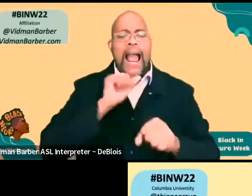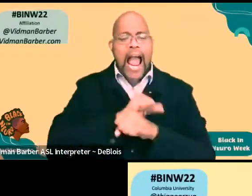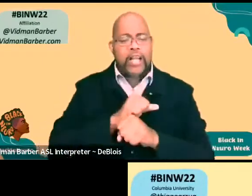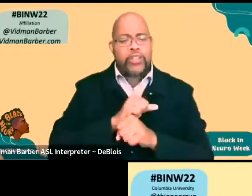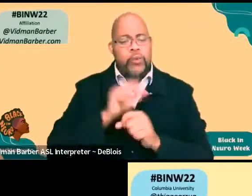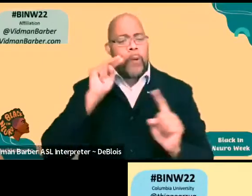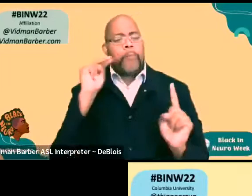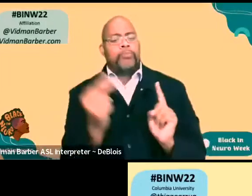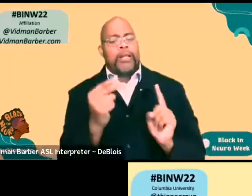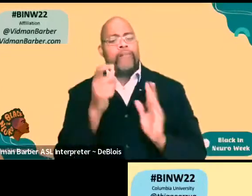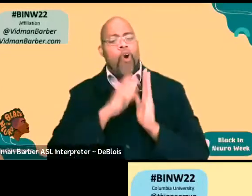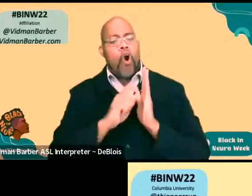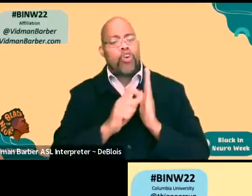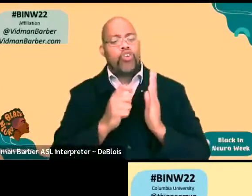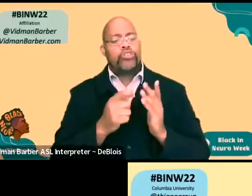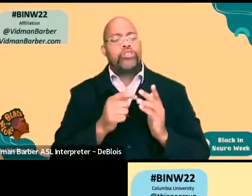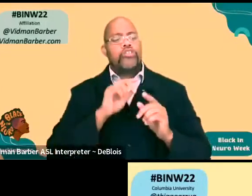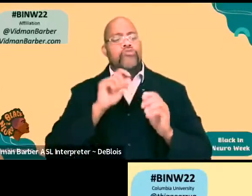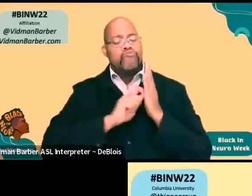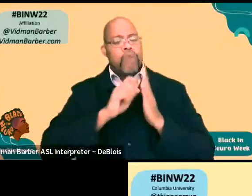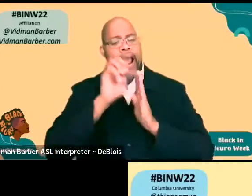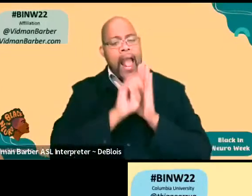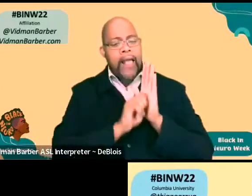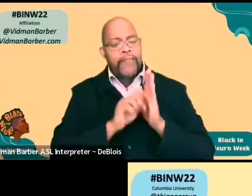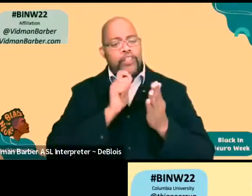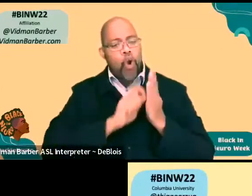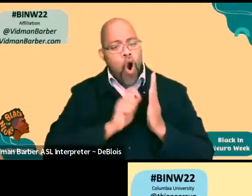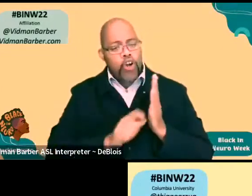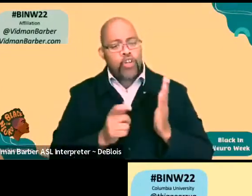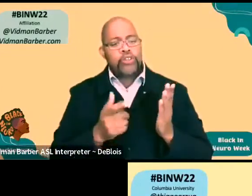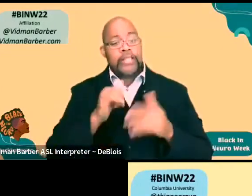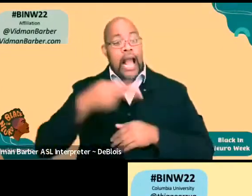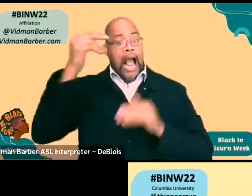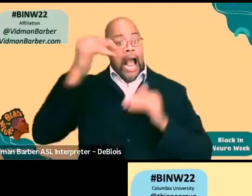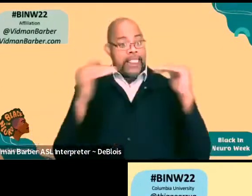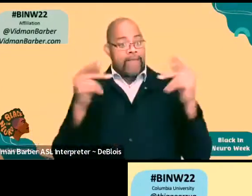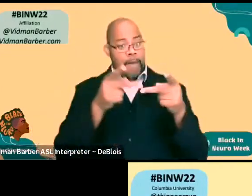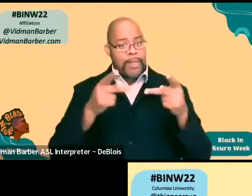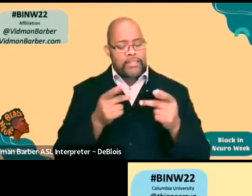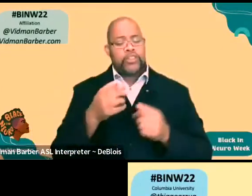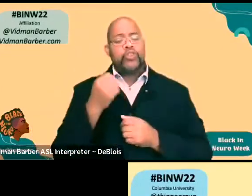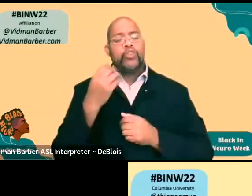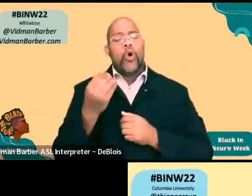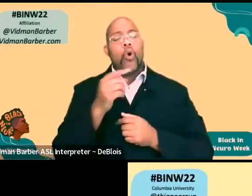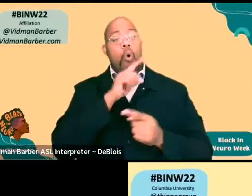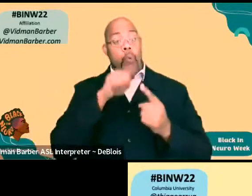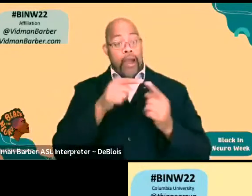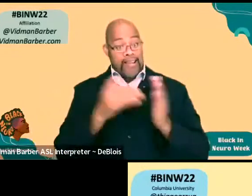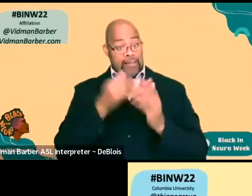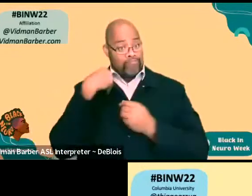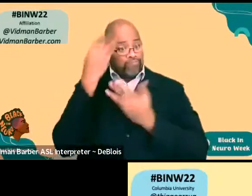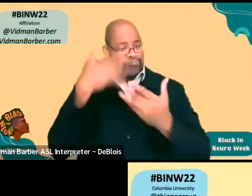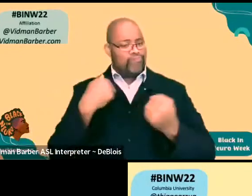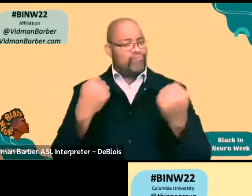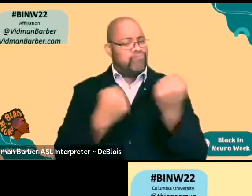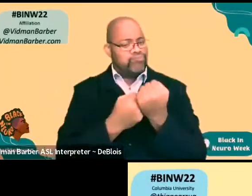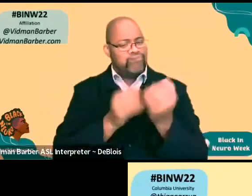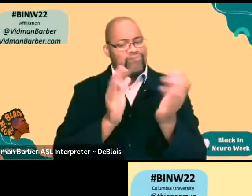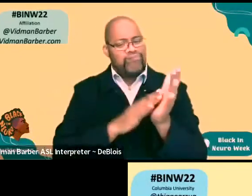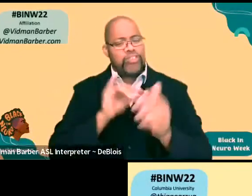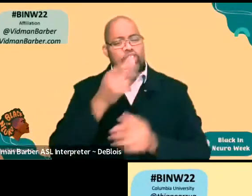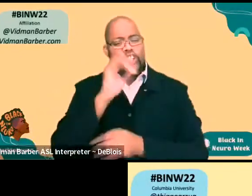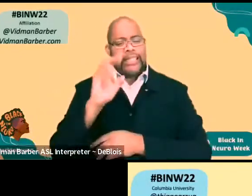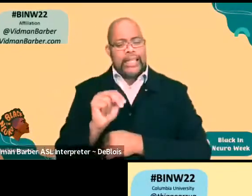perspective articles, write actual ethics articles at those high level places. So once again, I'm going to shout out Jocelyn